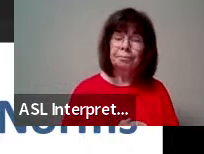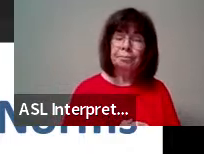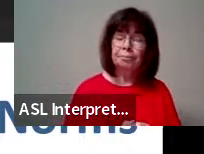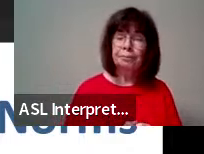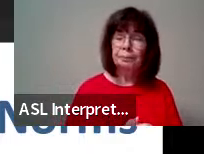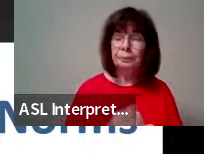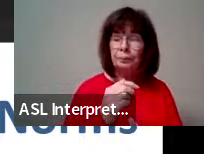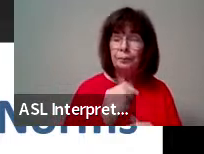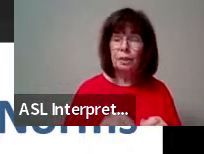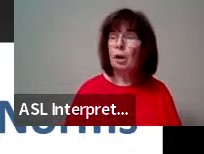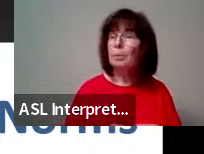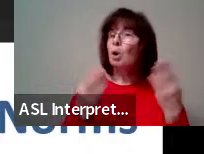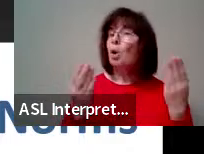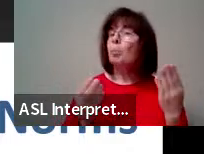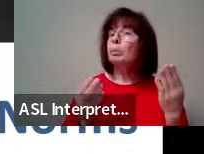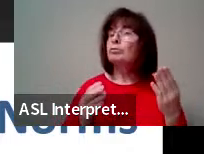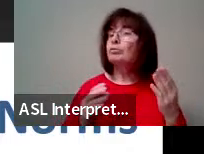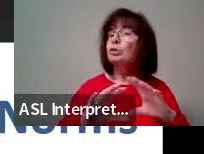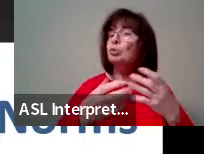And go ahead and open it up to the group.